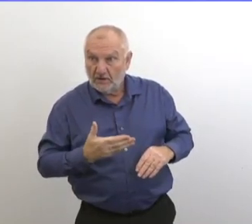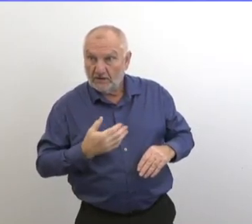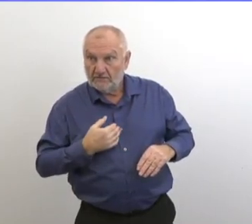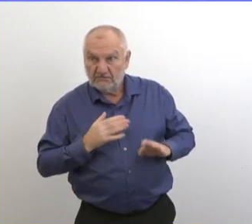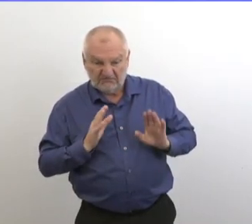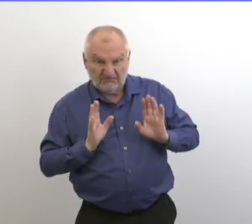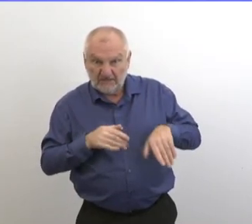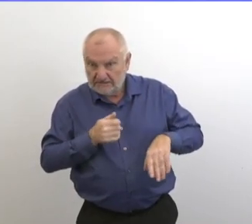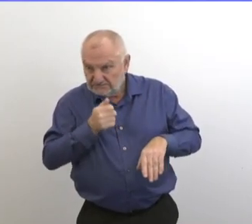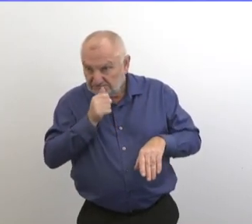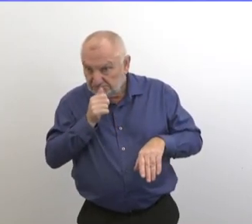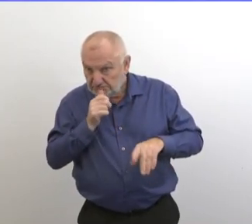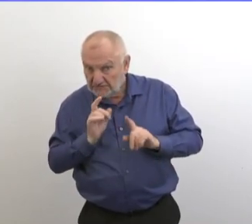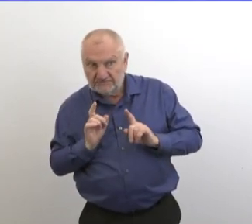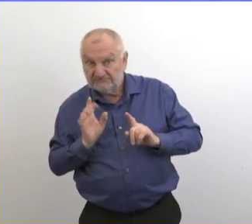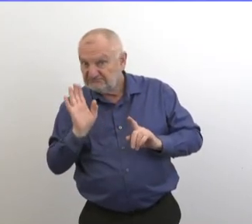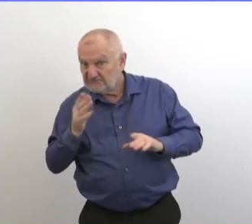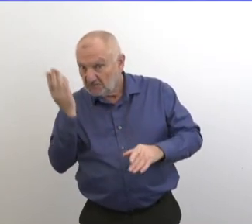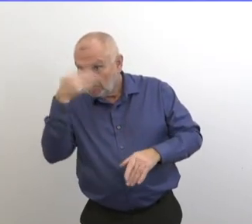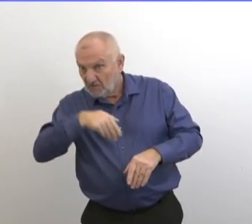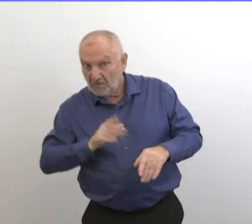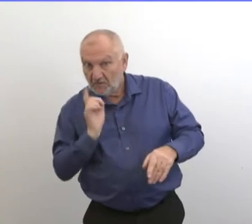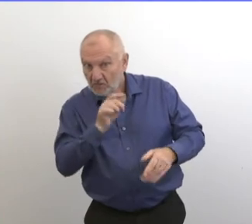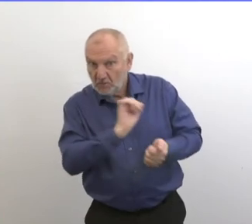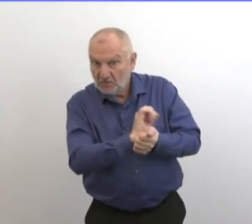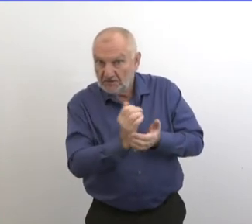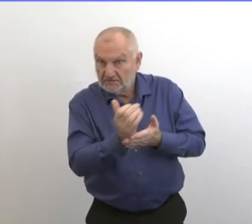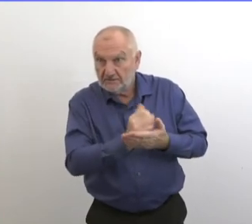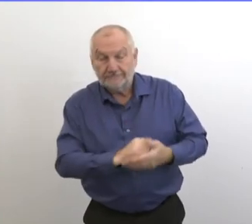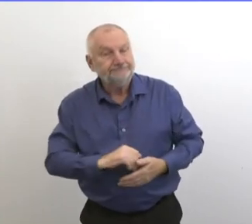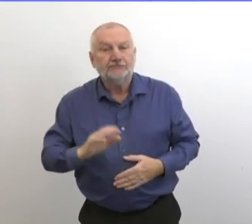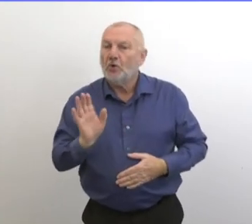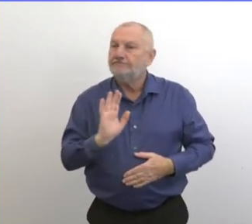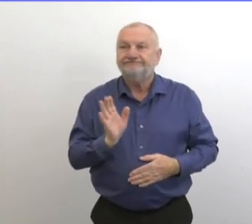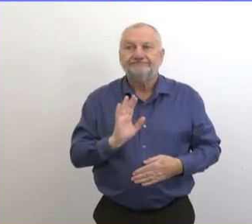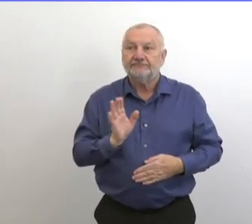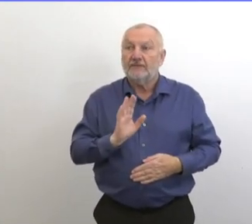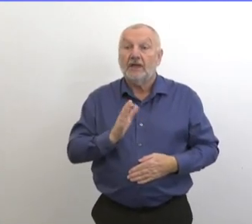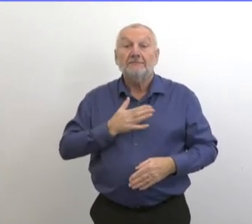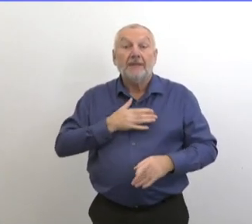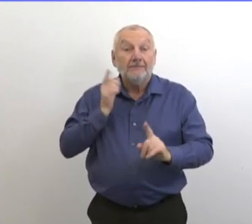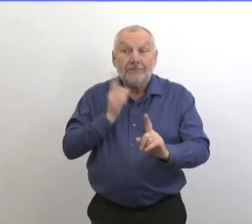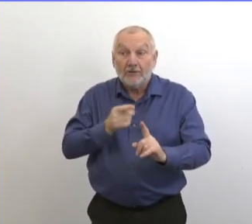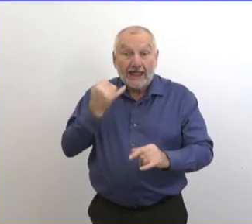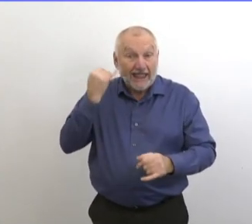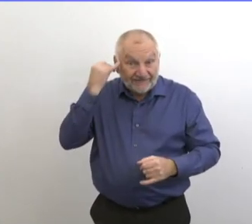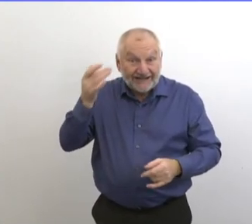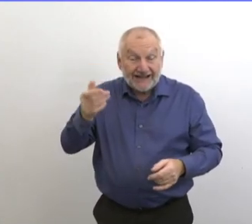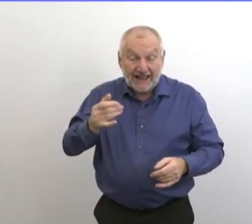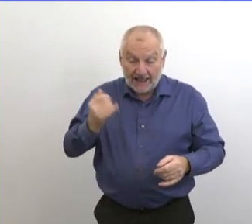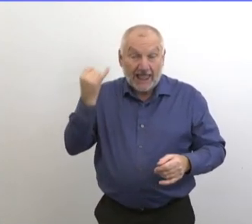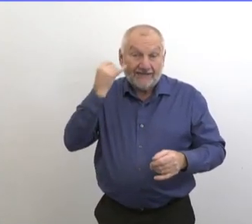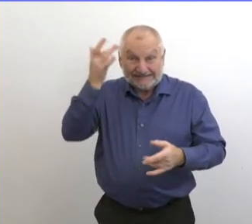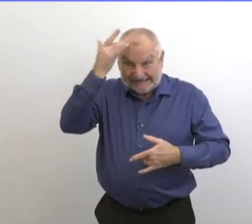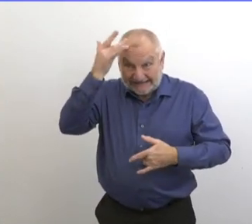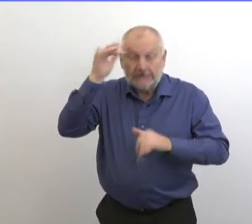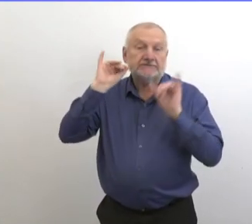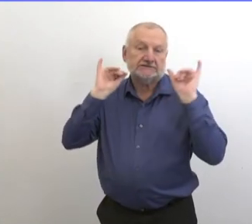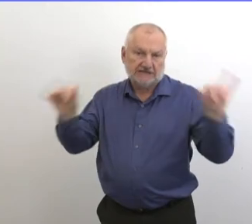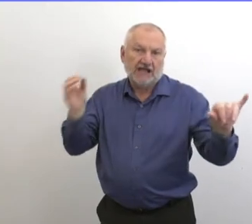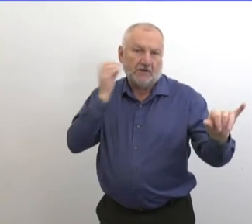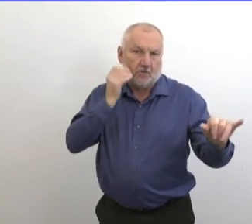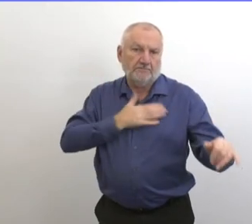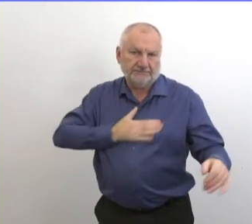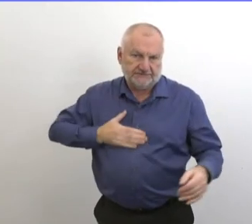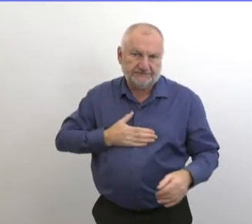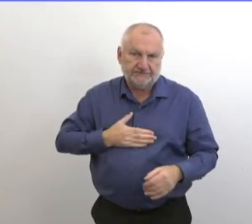if you're sick, you stay home. And there are other programs. In fact, last week I announced the pandemic staffing